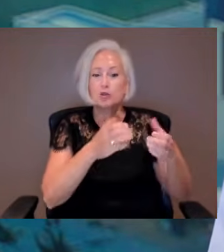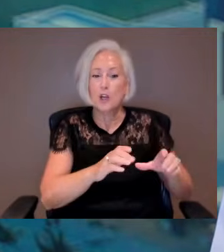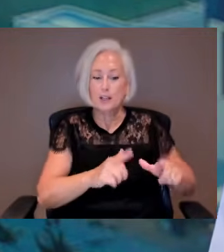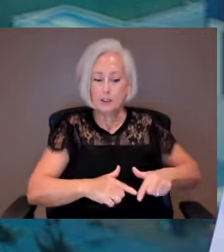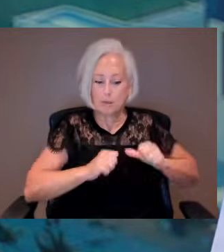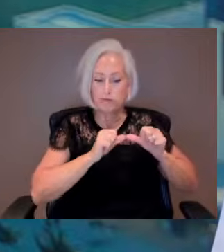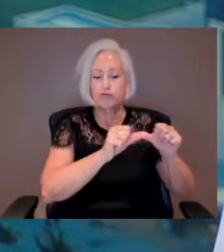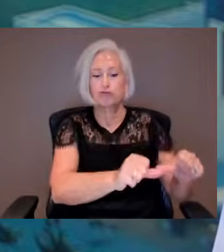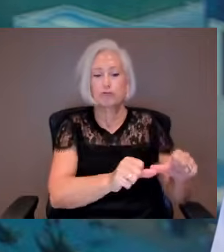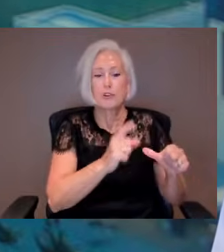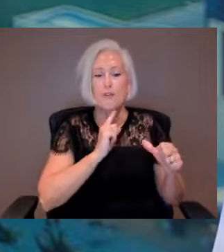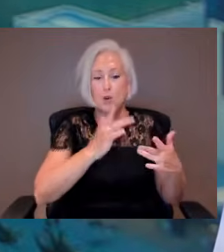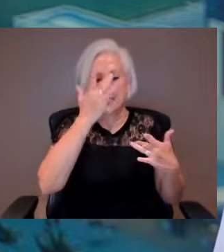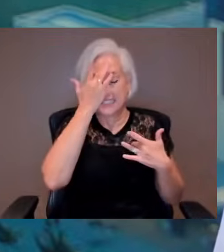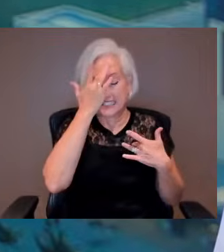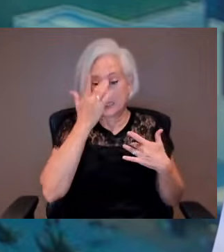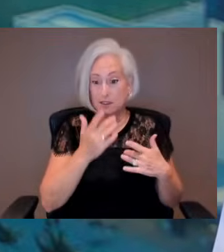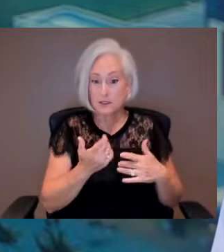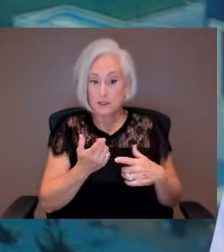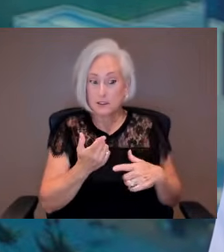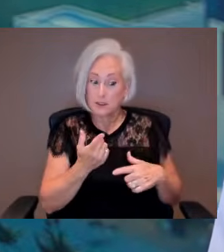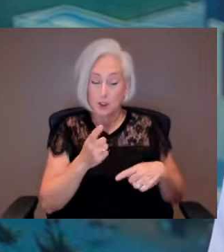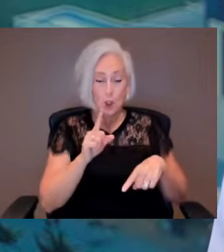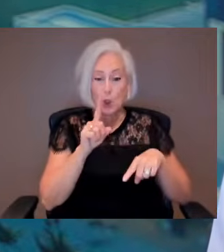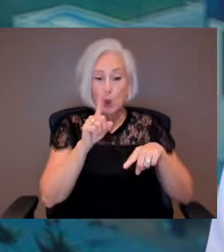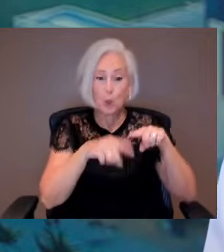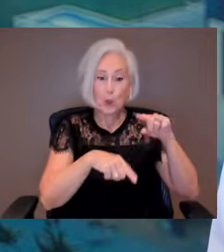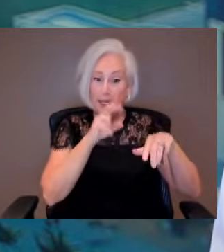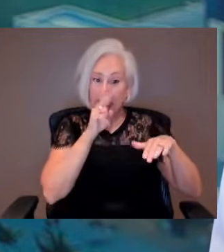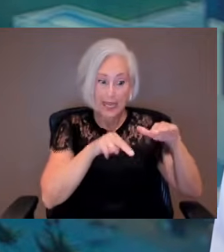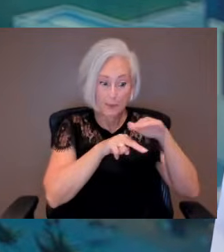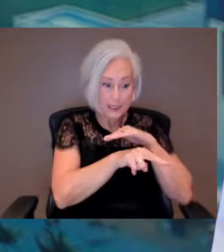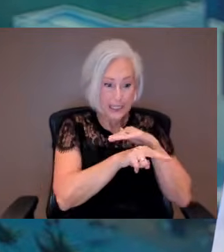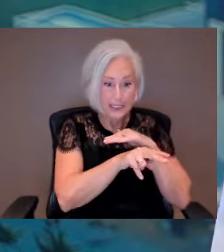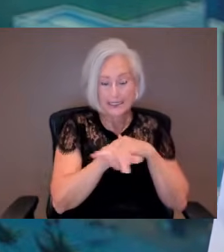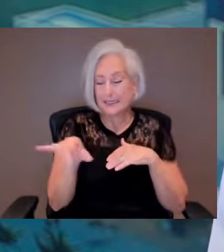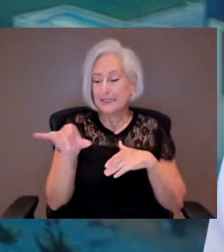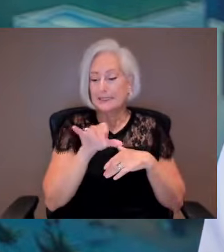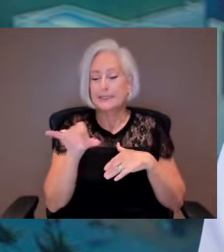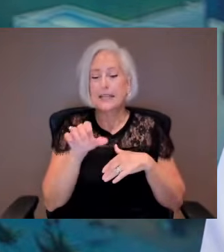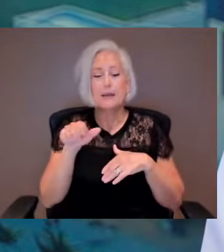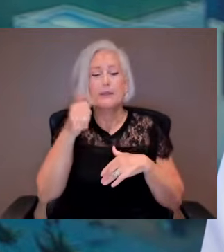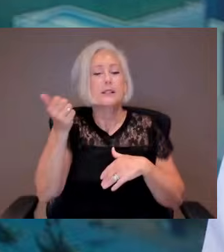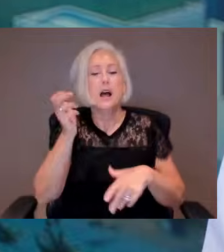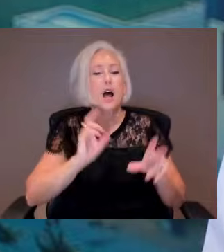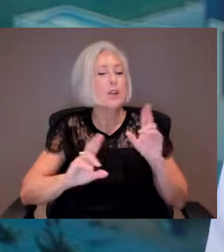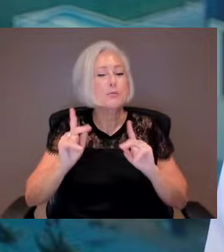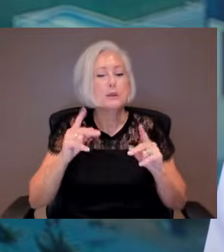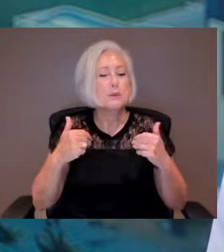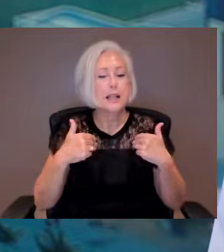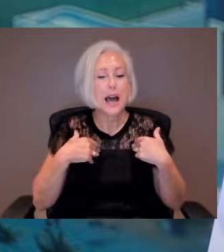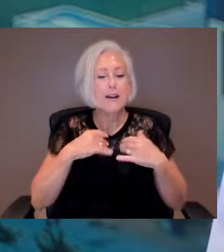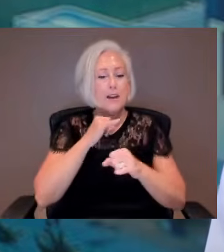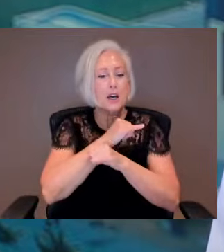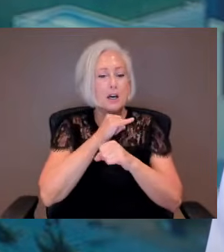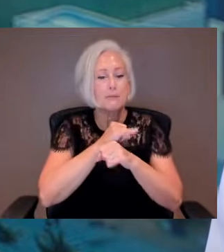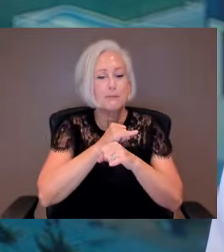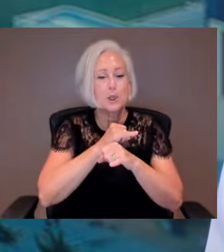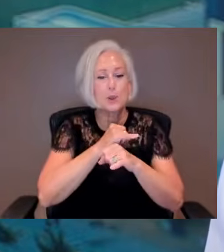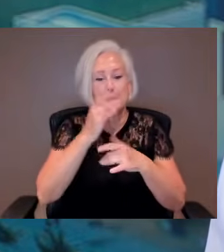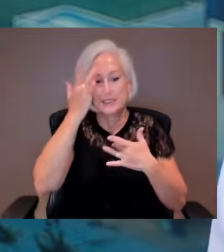our own native immune systems are unpredictable, and some of us have autoimmune conditions like eczema, all the way to rheumatoid arthritis or Crohn's disease.